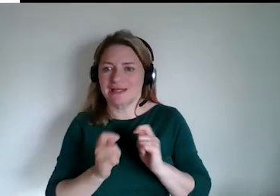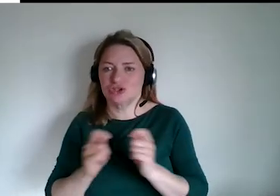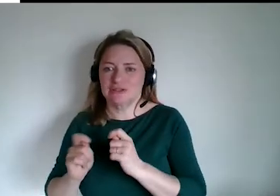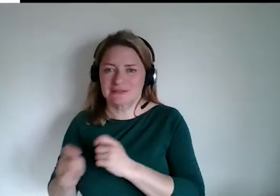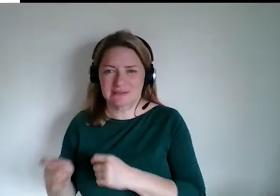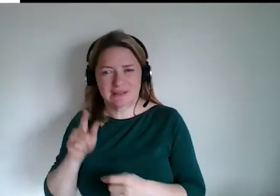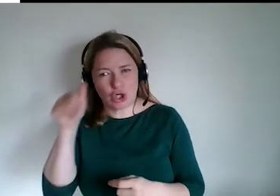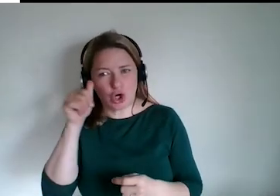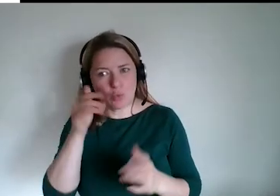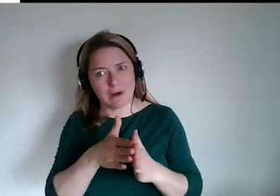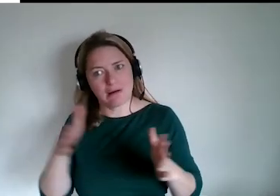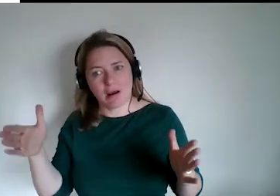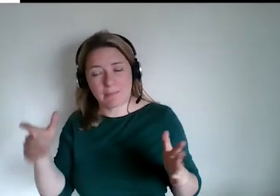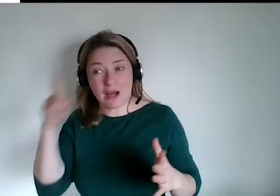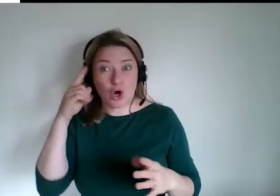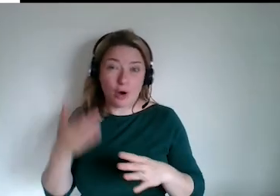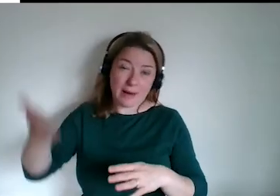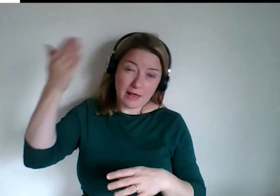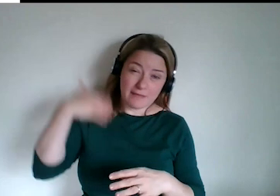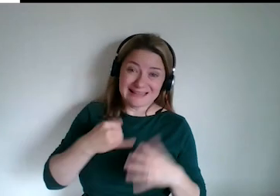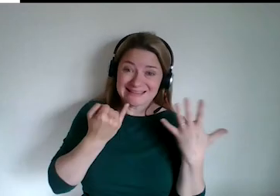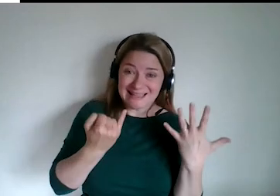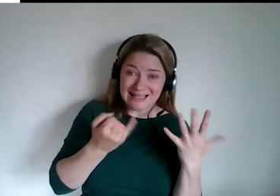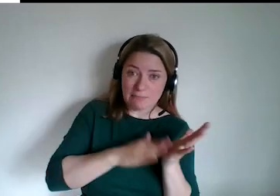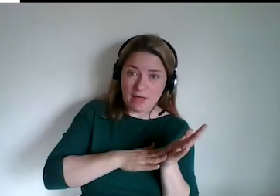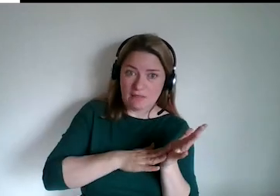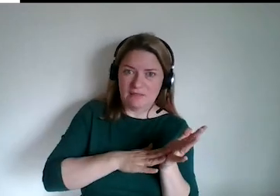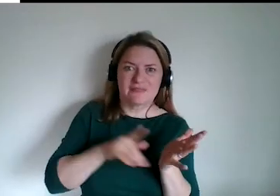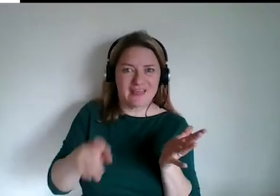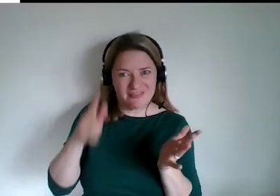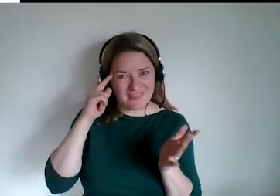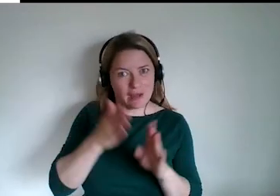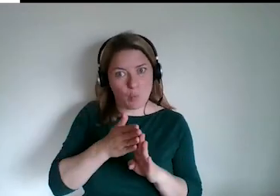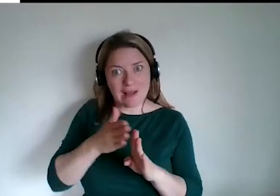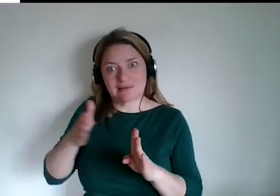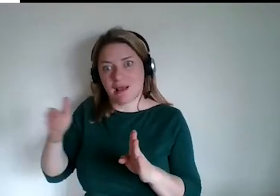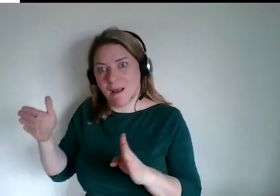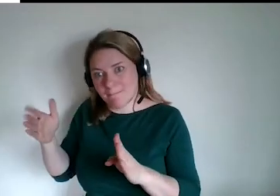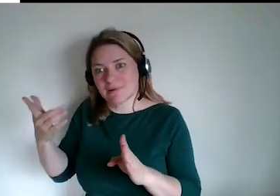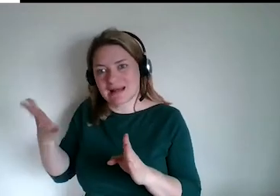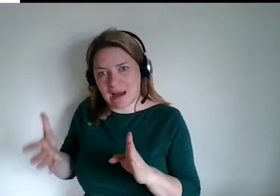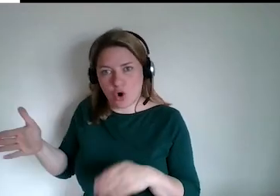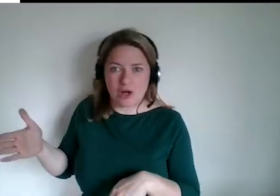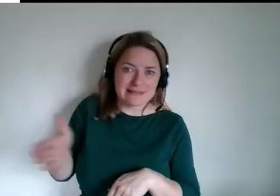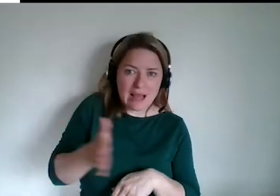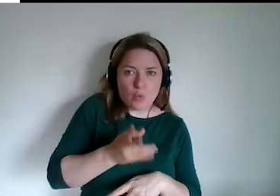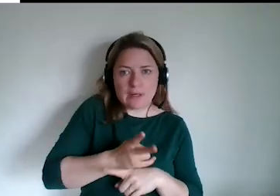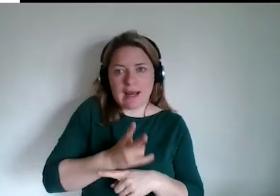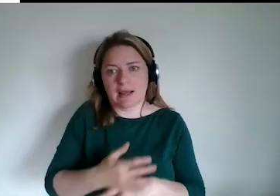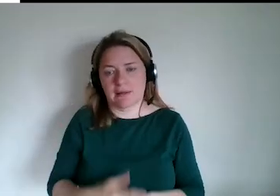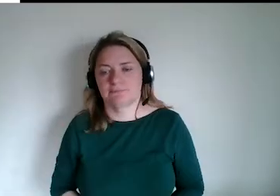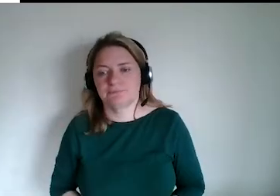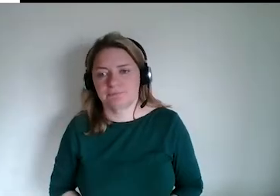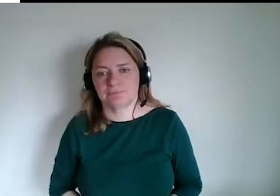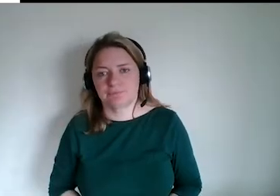was at one point around 6 months, and I think it went up, to quite a long time, and it's gone down again. But I think the